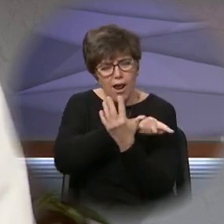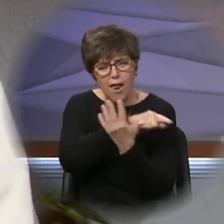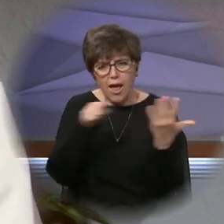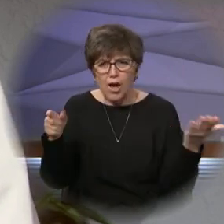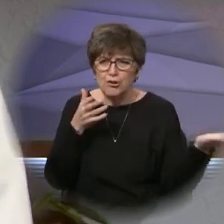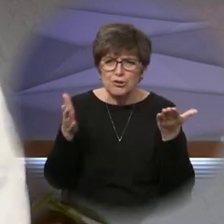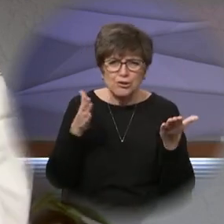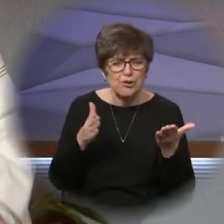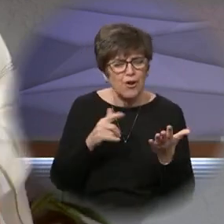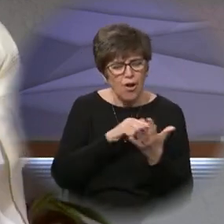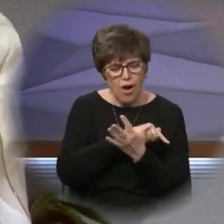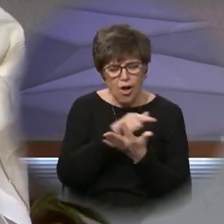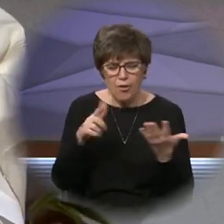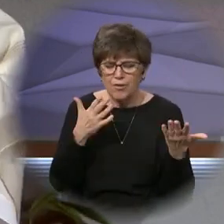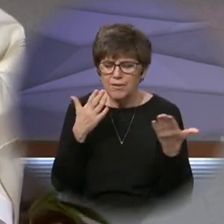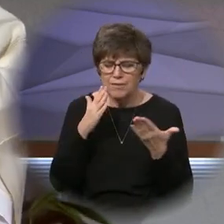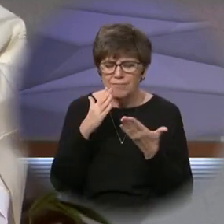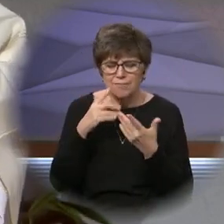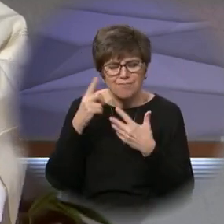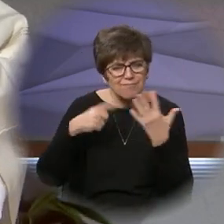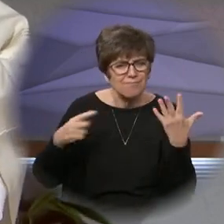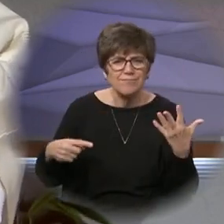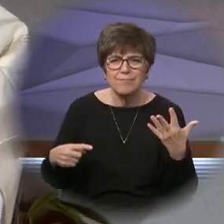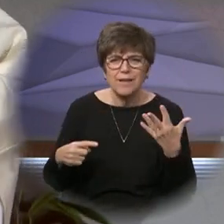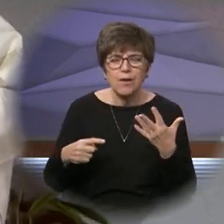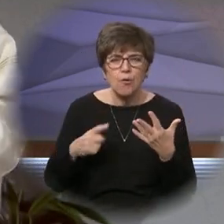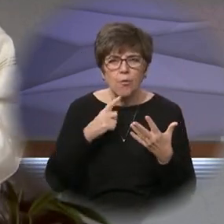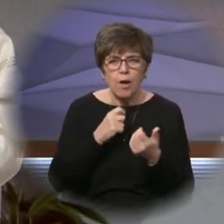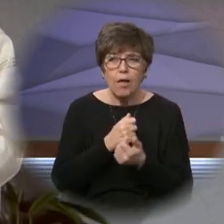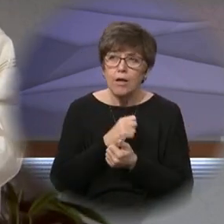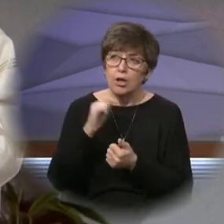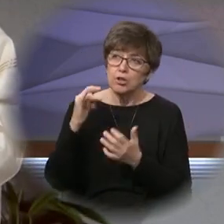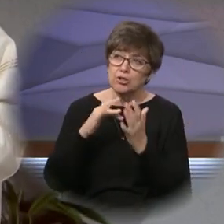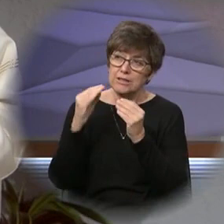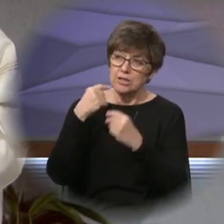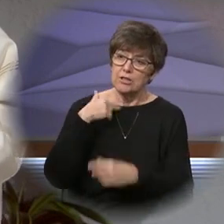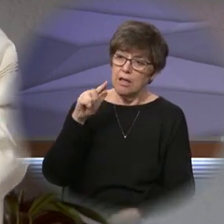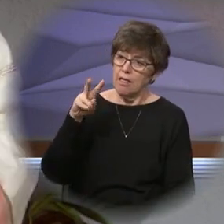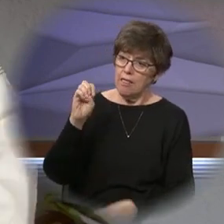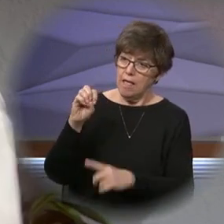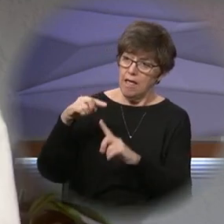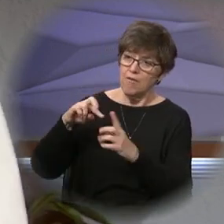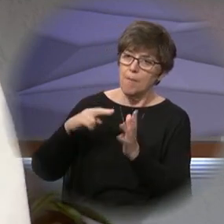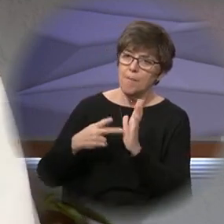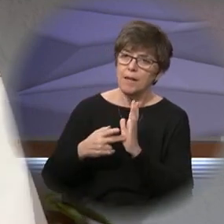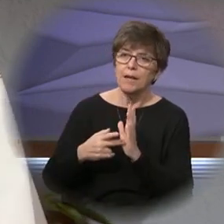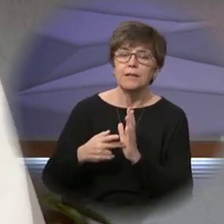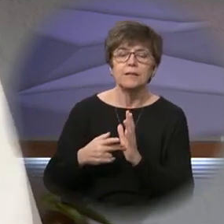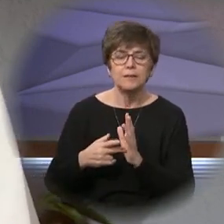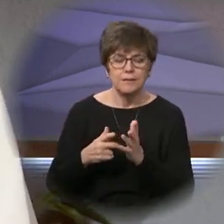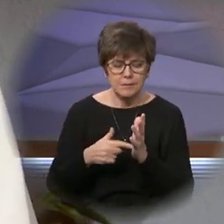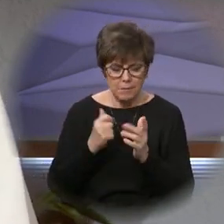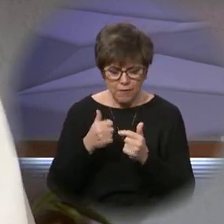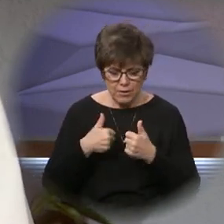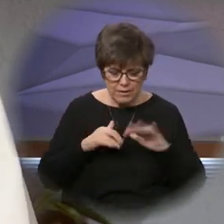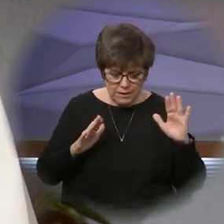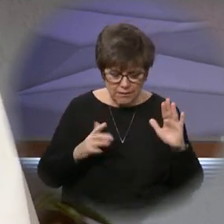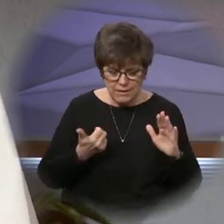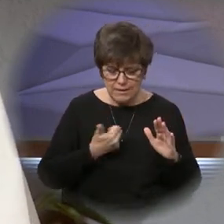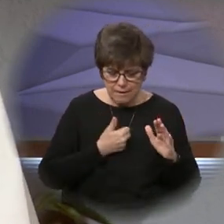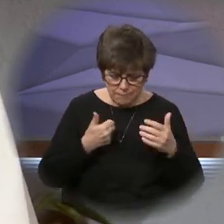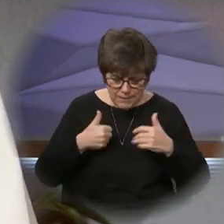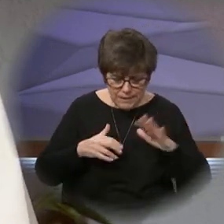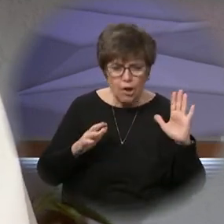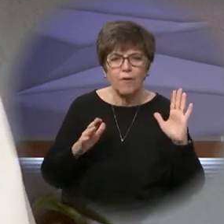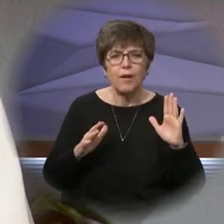of realities. And the kind of love that Jesus teaches us is all about self-sacrifice,